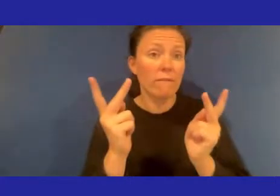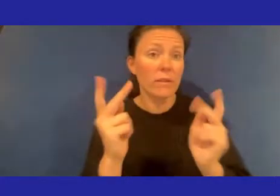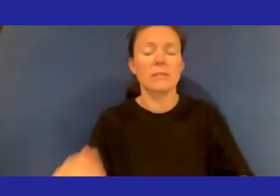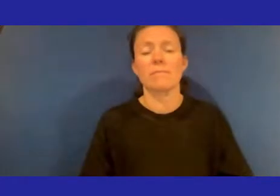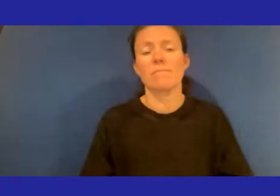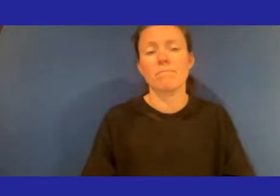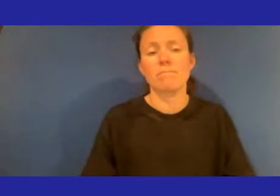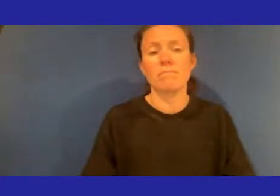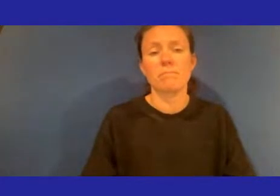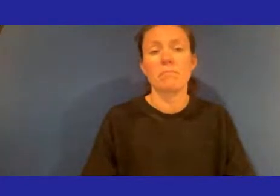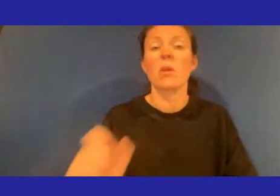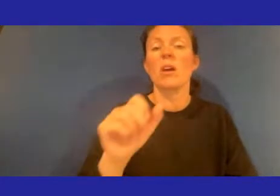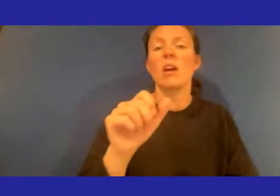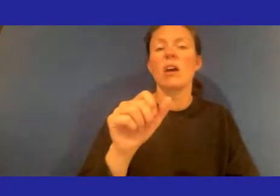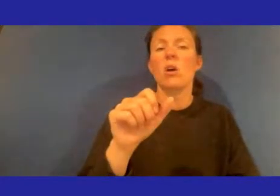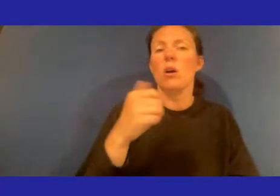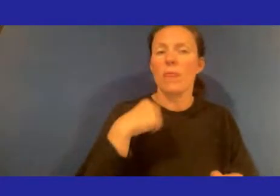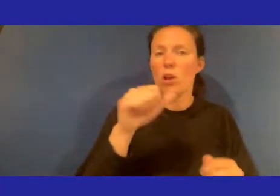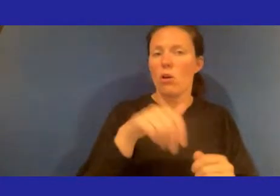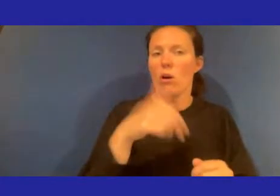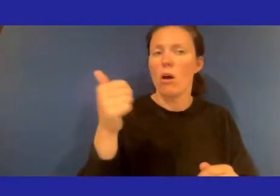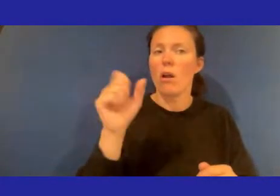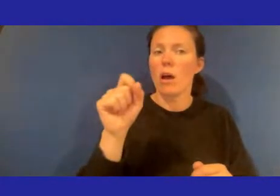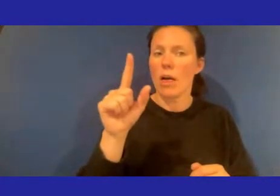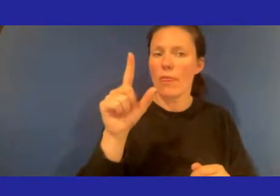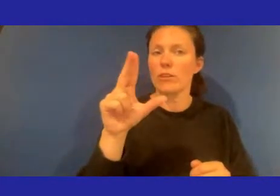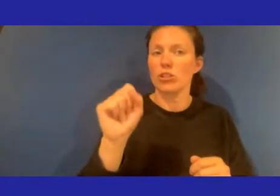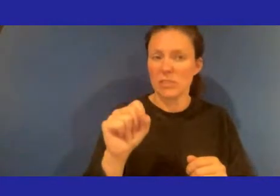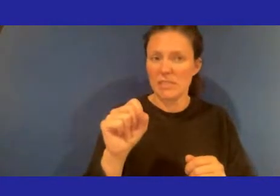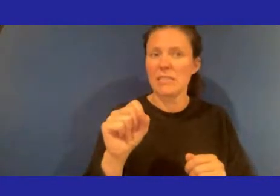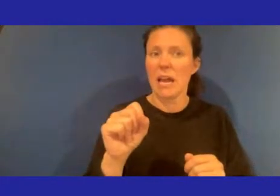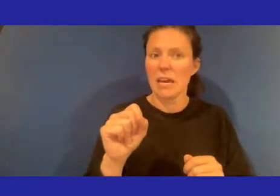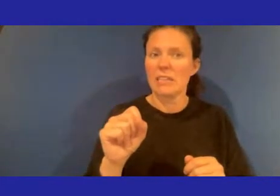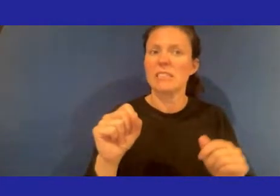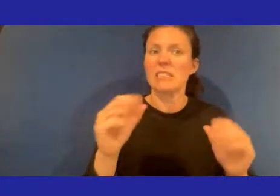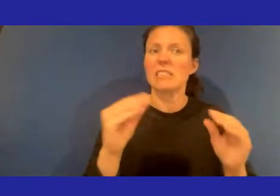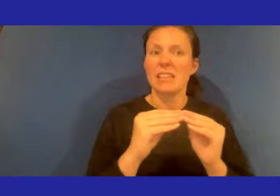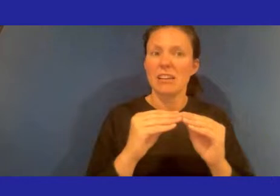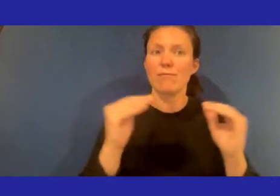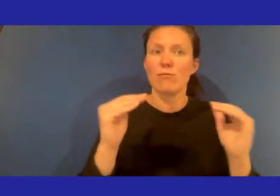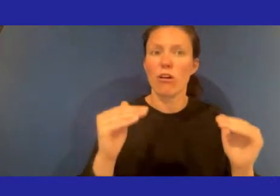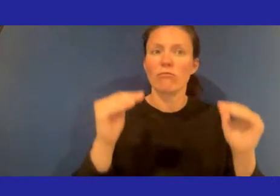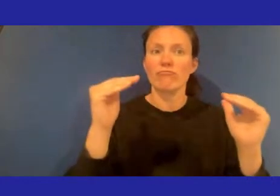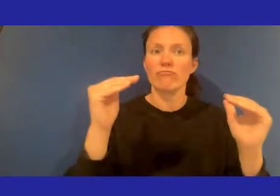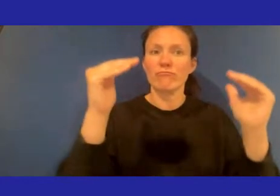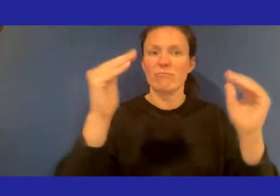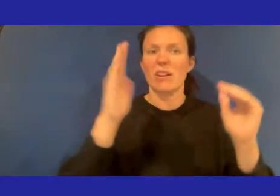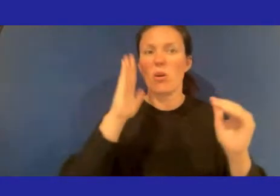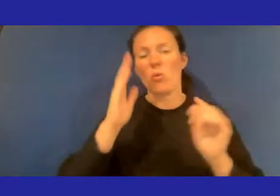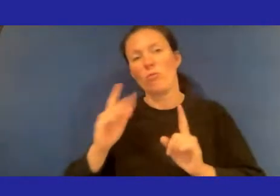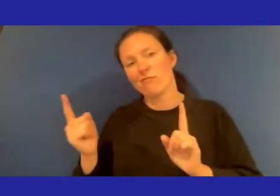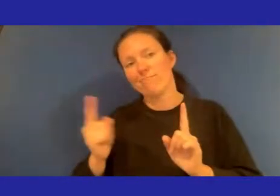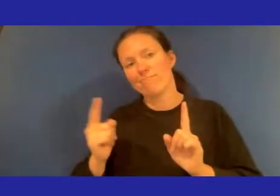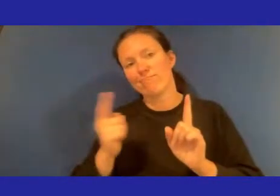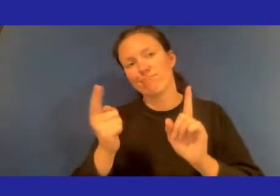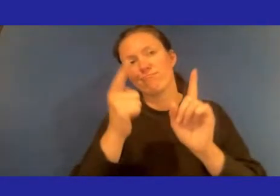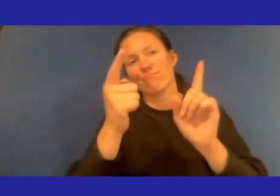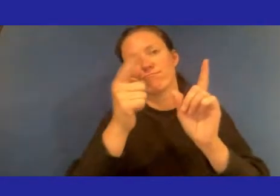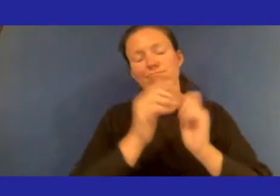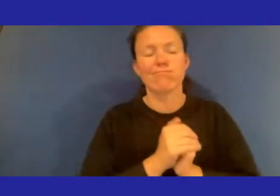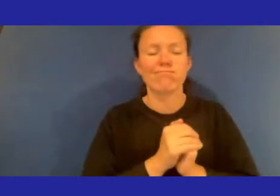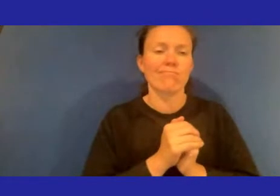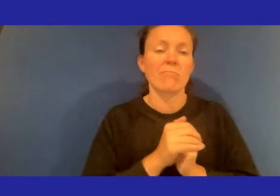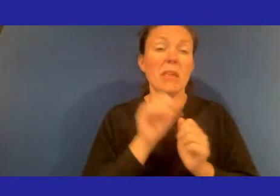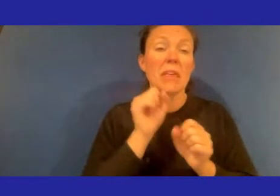higher designations that we will be aspiring to achieve, so we're very excited to be part of this. Our employees are excited